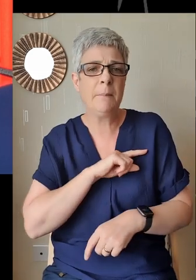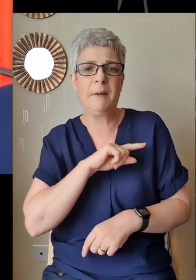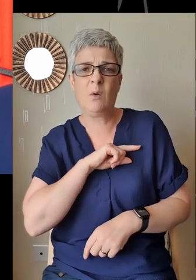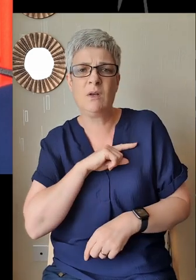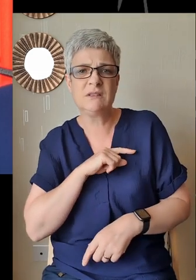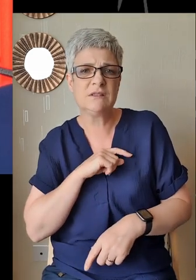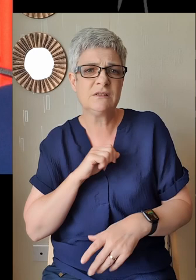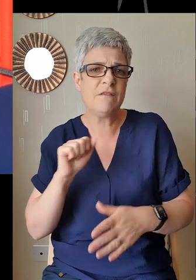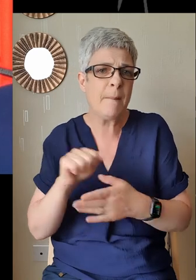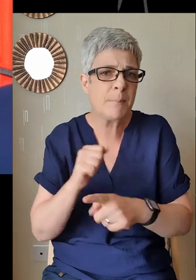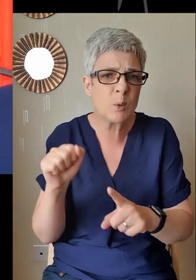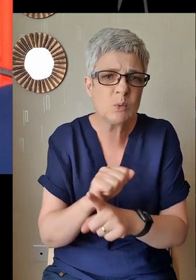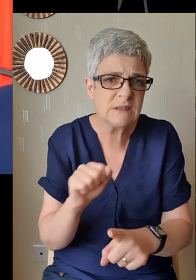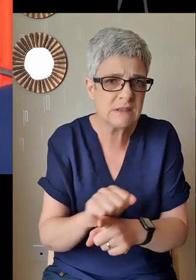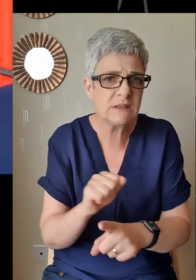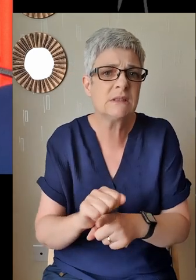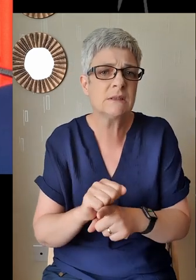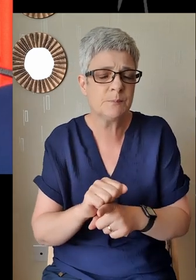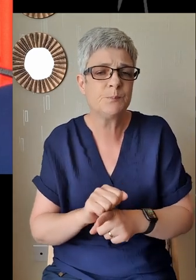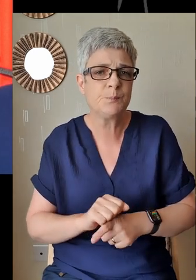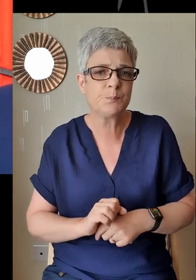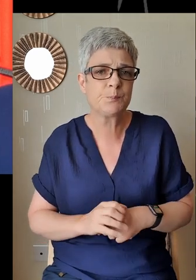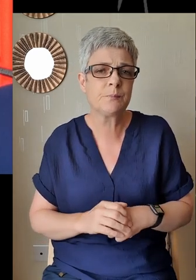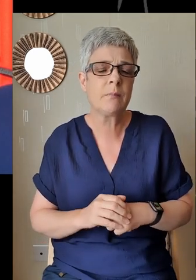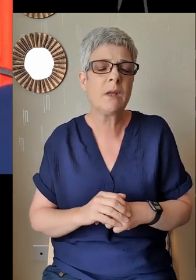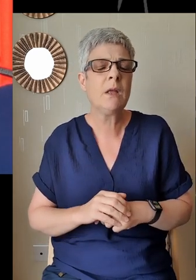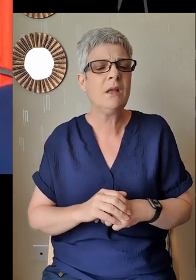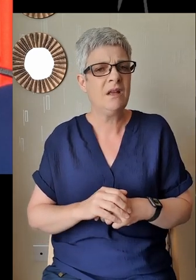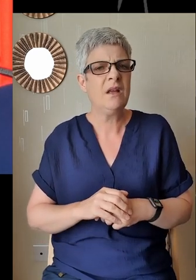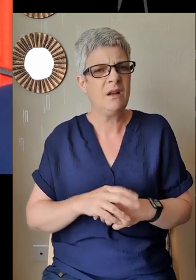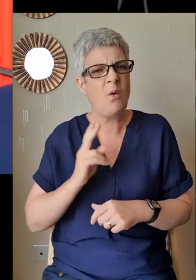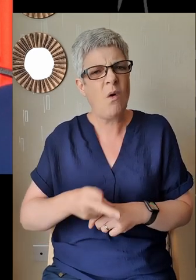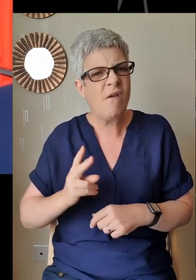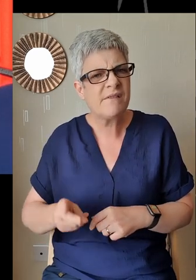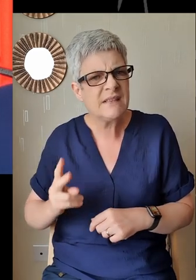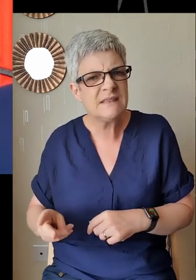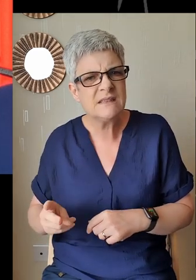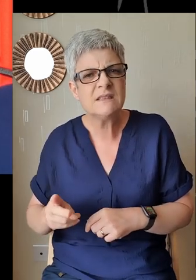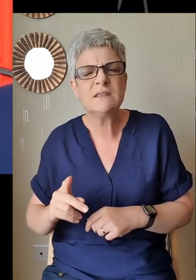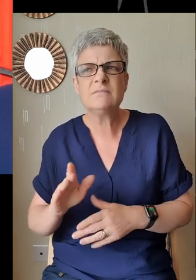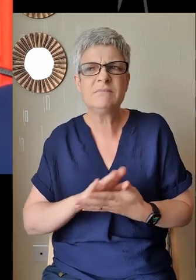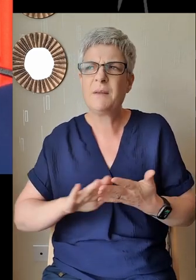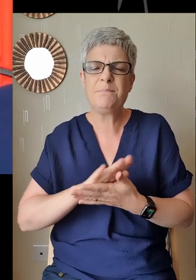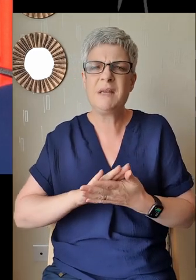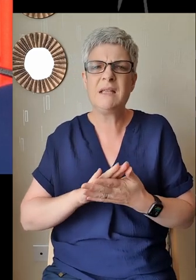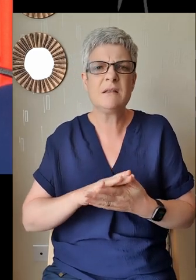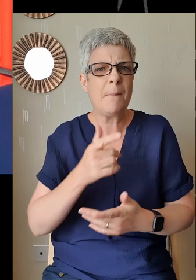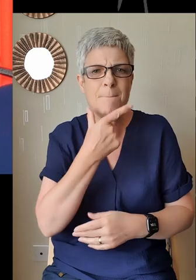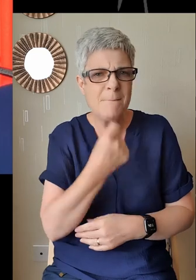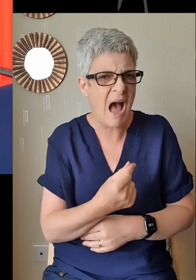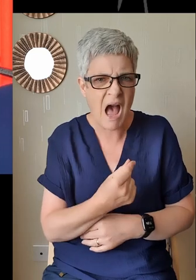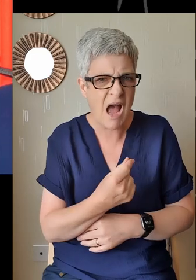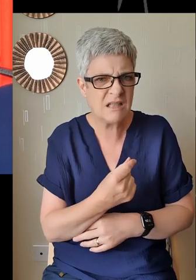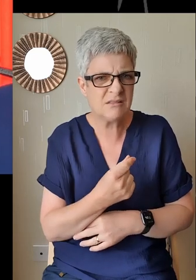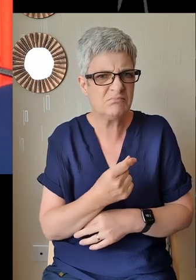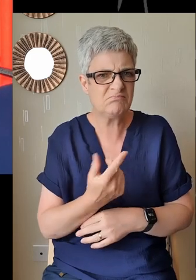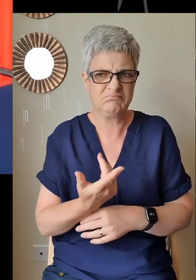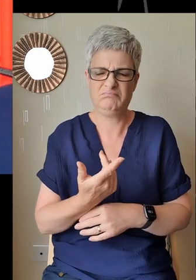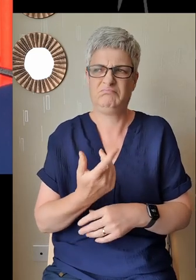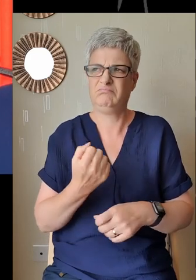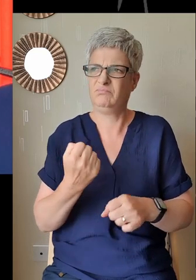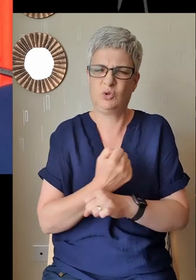adulterers, pornographers. And often, it's not that a man has set out to be one or more of these,